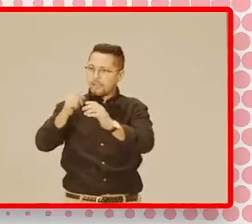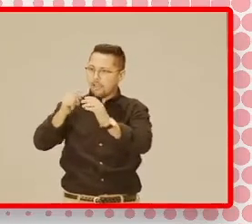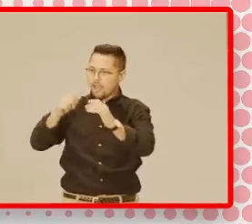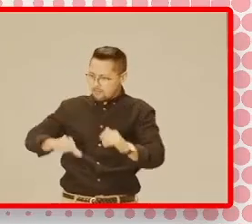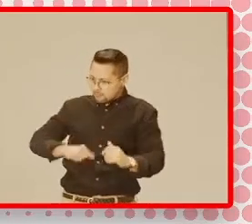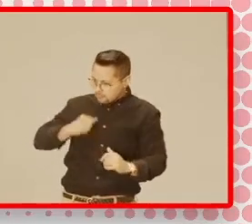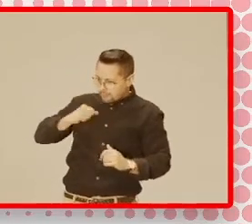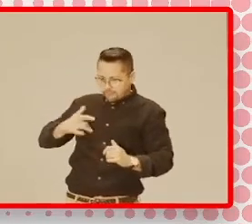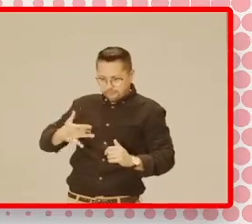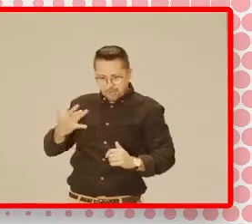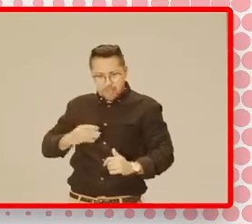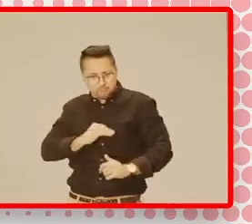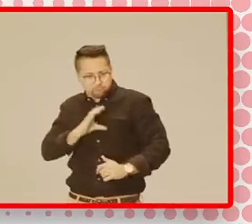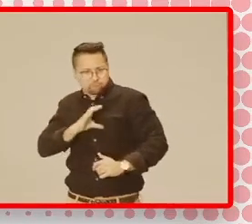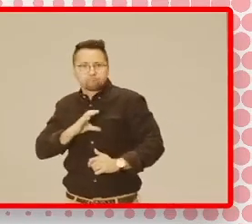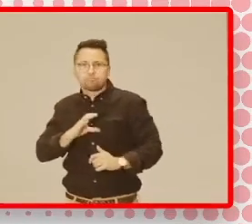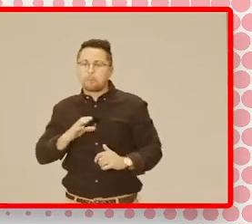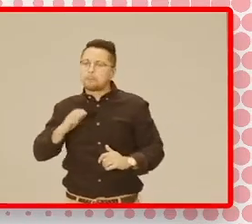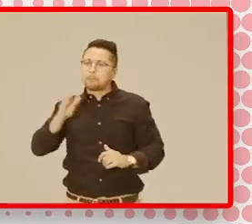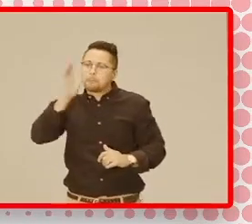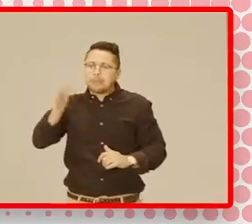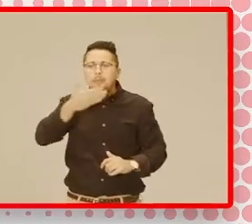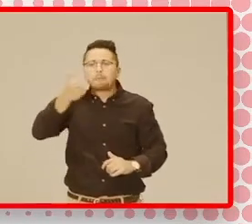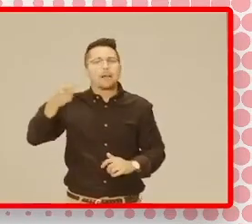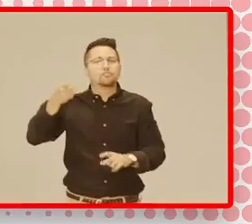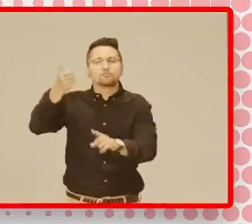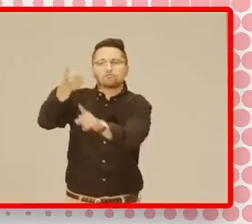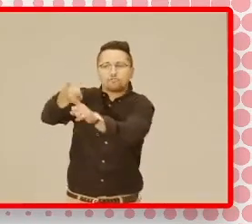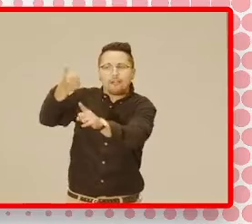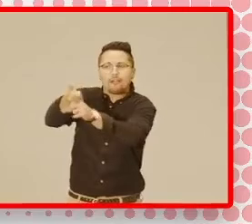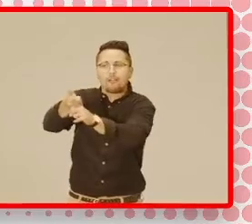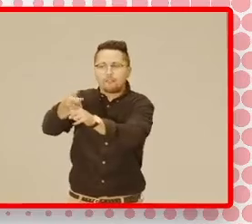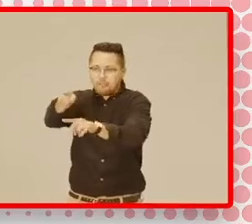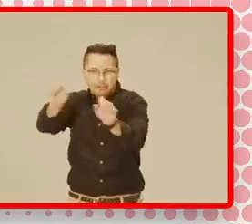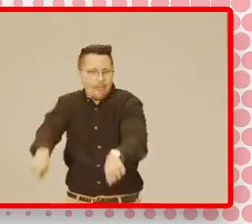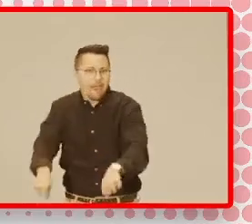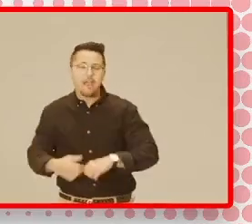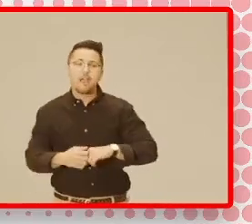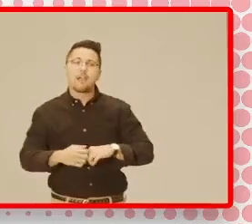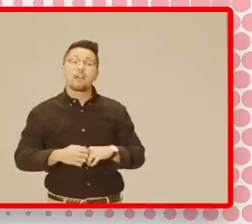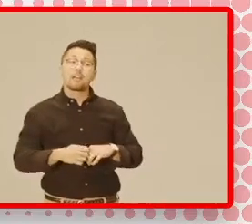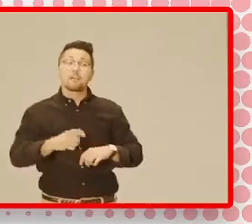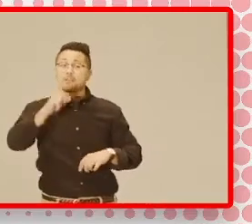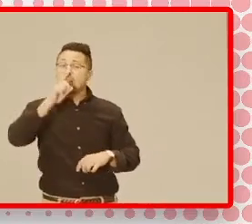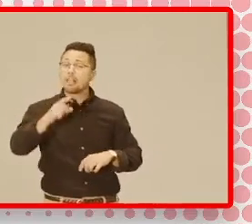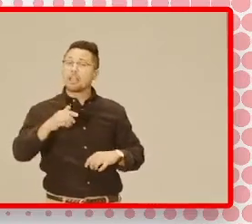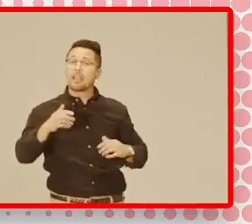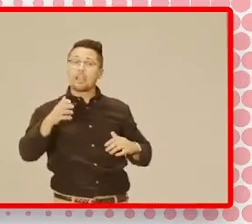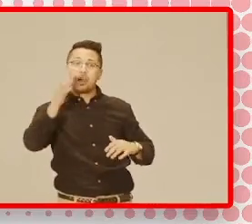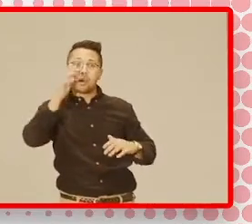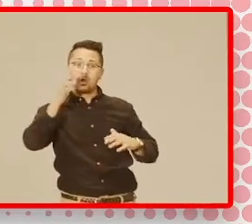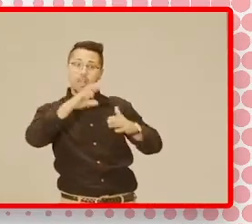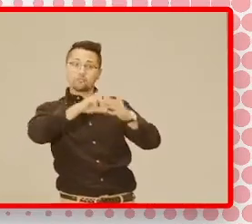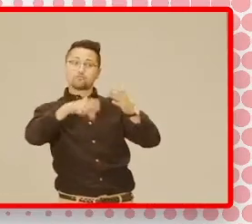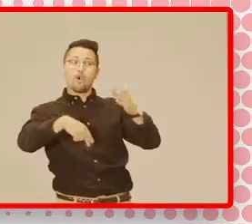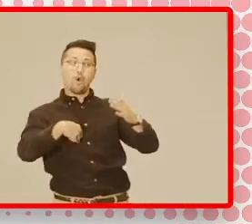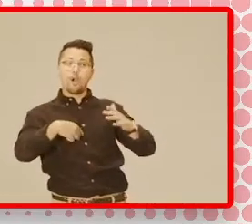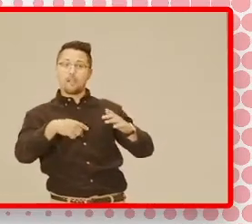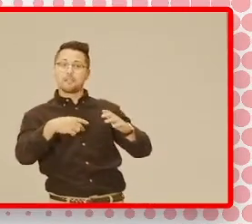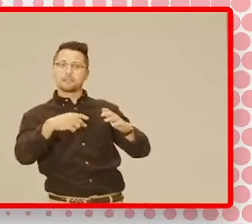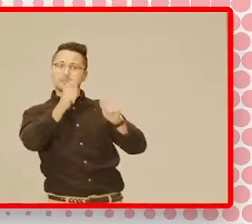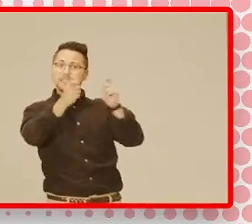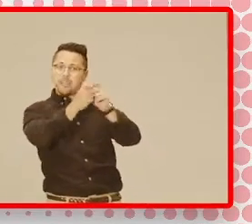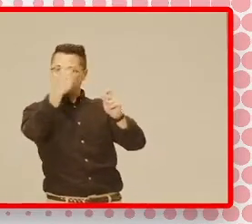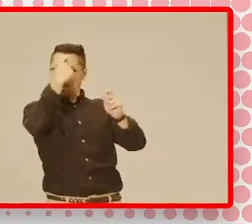just being the best you can be. And ultimately, it builds a certain mindset, an achievement mindset, one